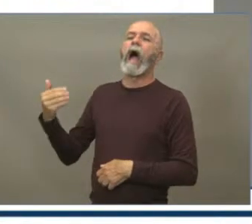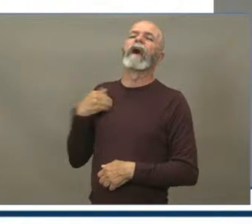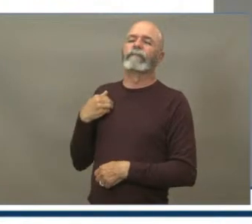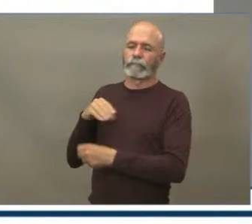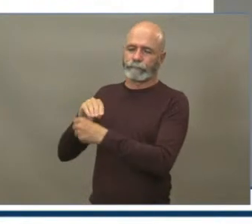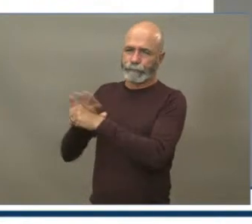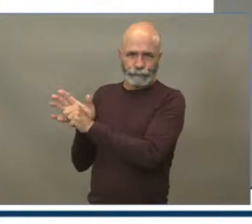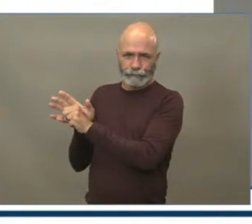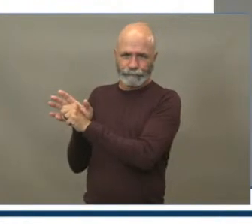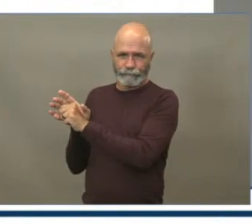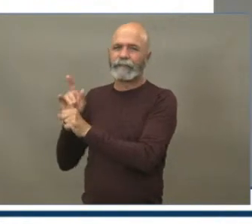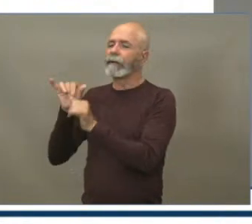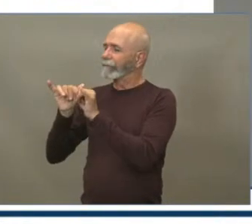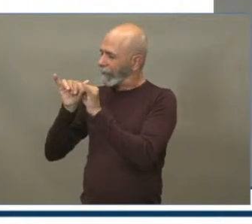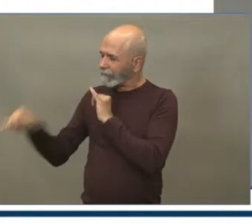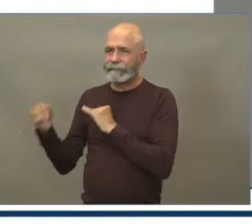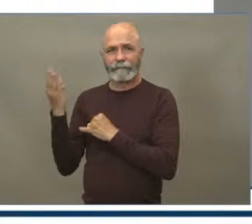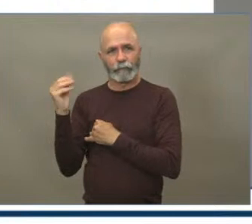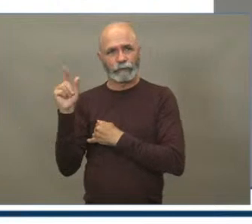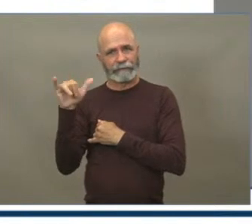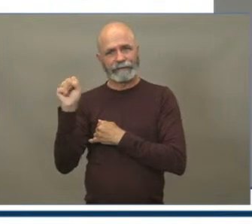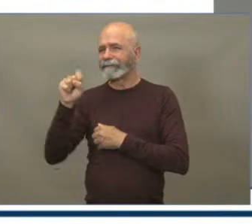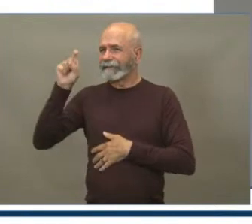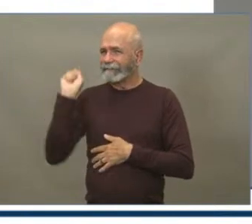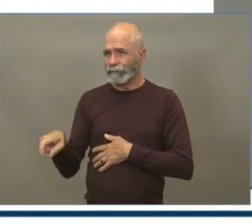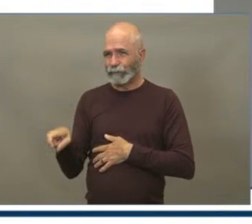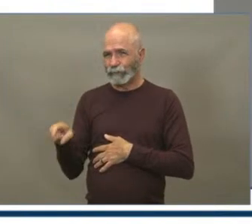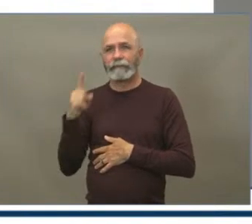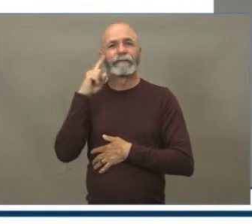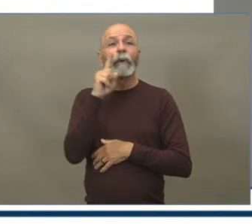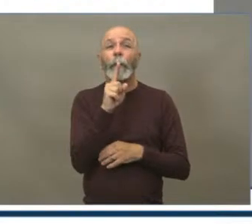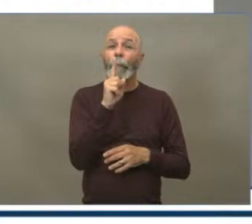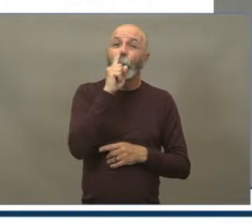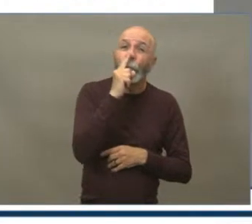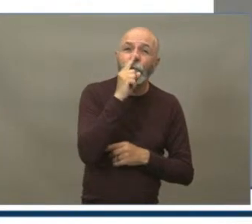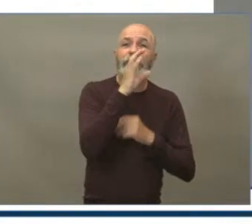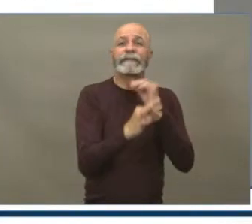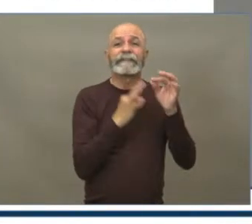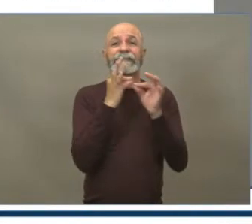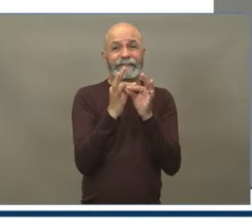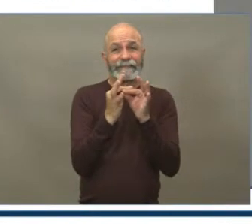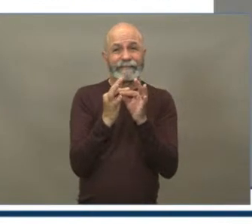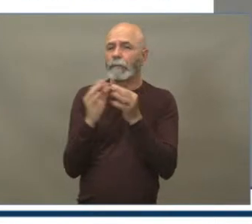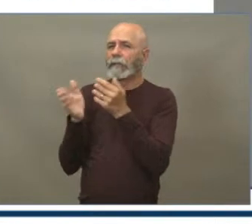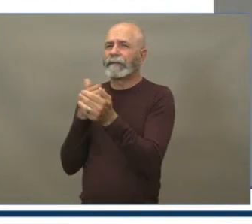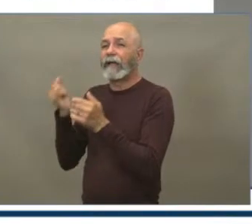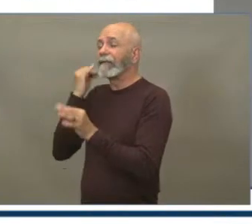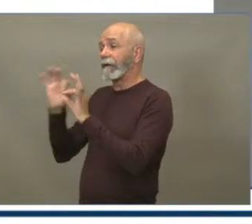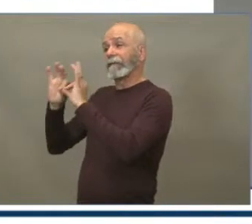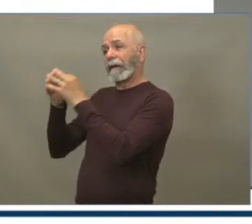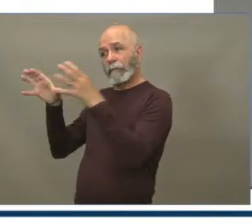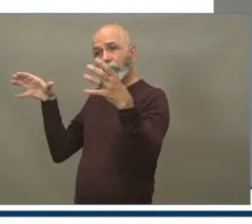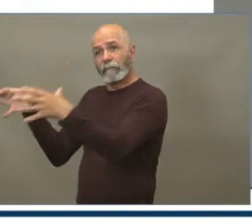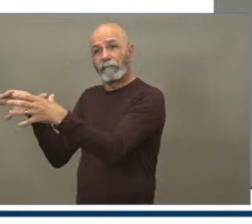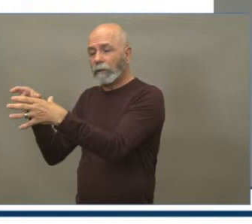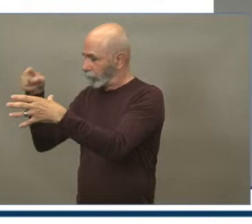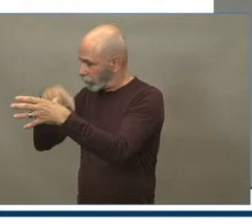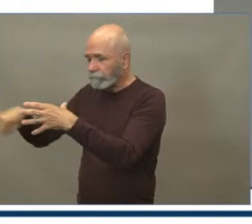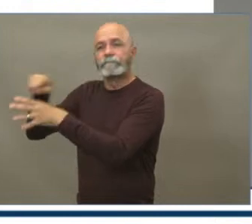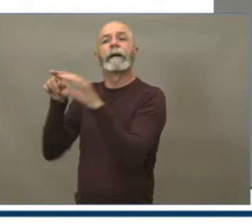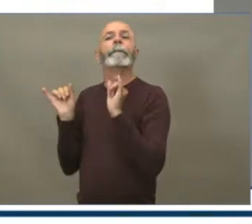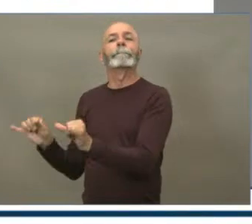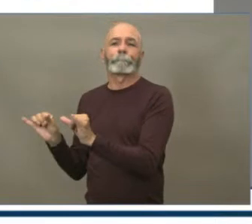in a safe manner. And the rest of your household, in these situations, your household must also isolate until you